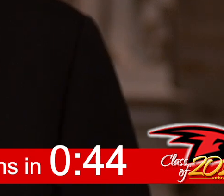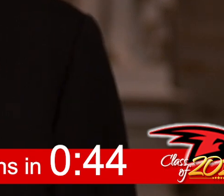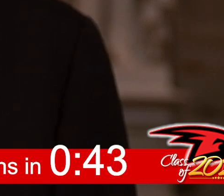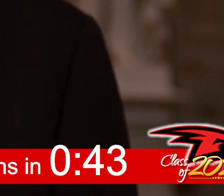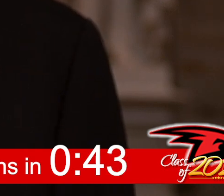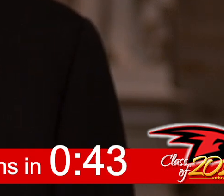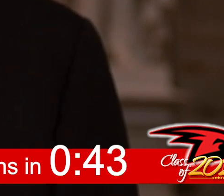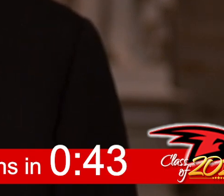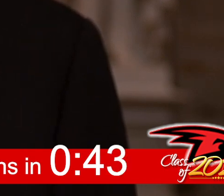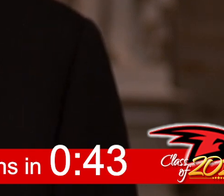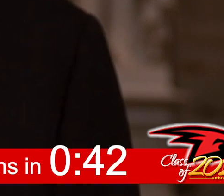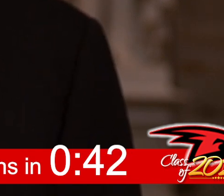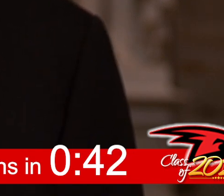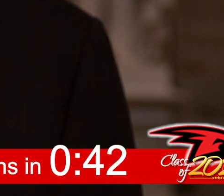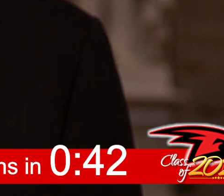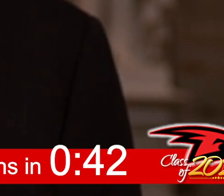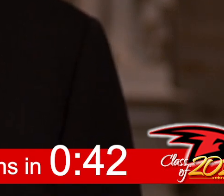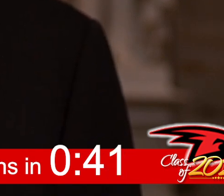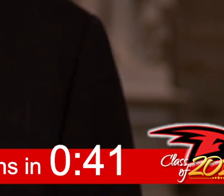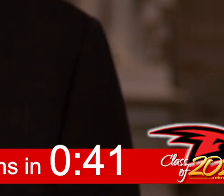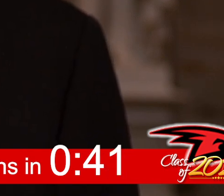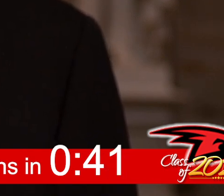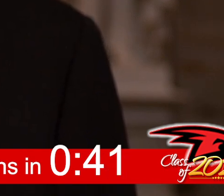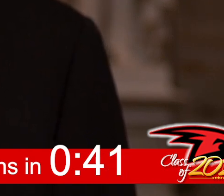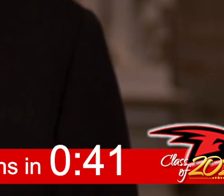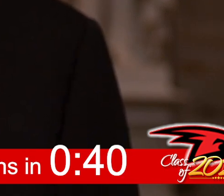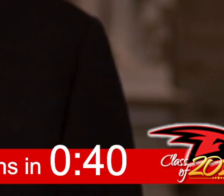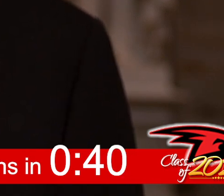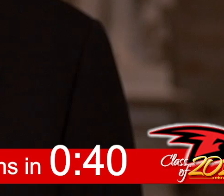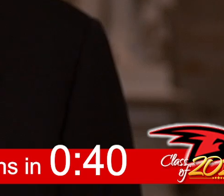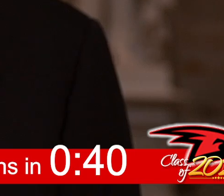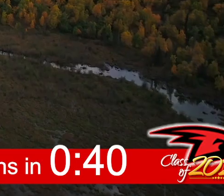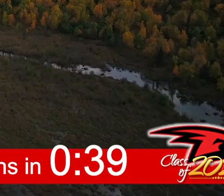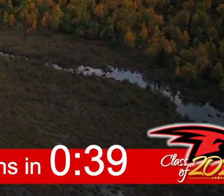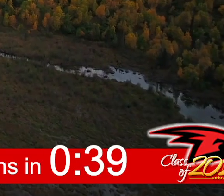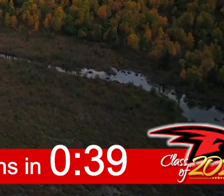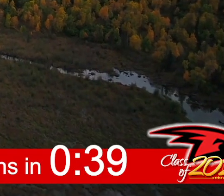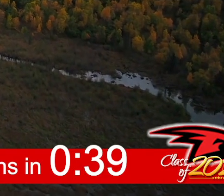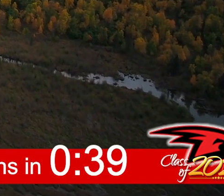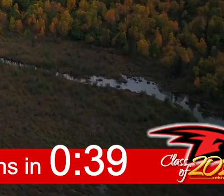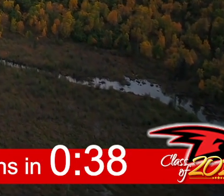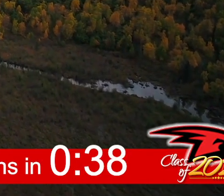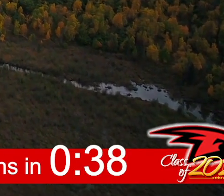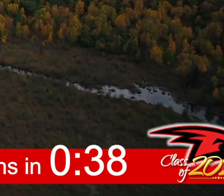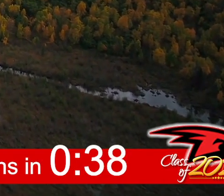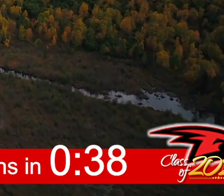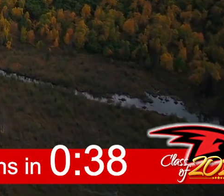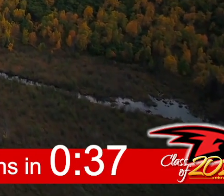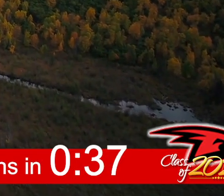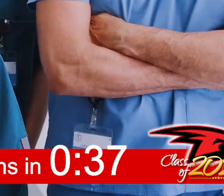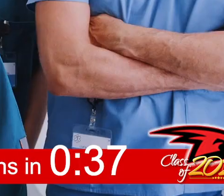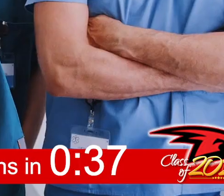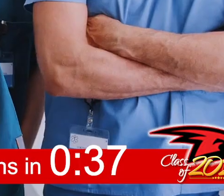to need you to get us through these challenges, and you will do it. I know you will do it. I am confident that every one of you will